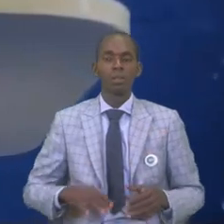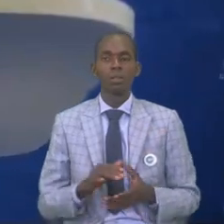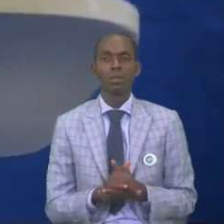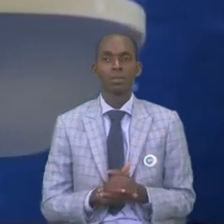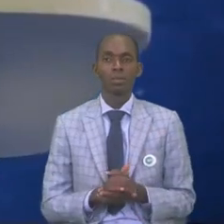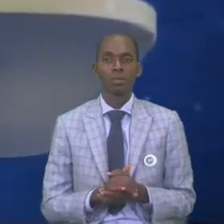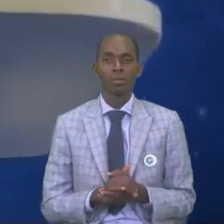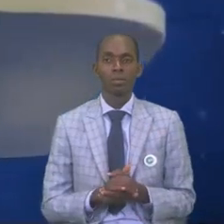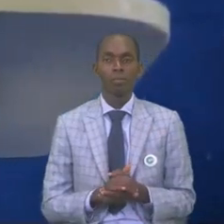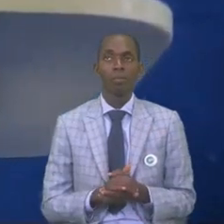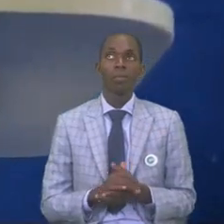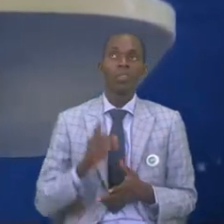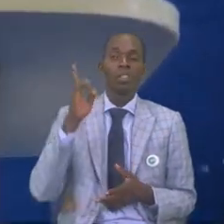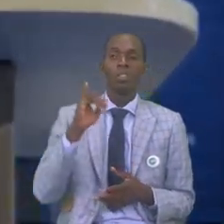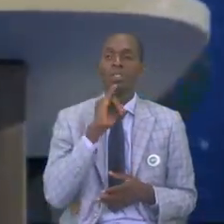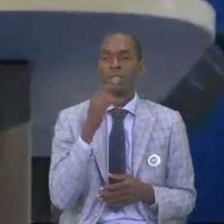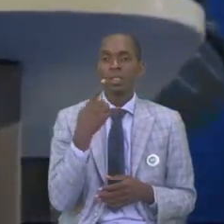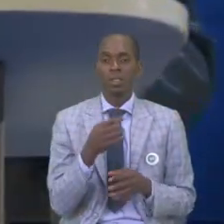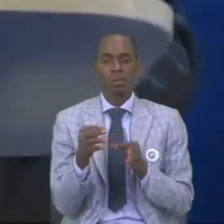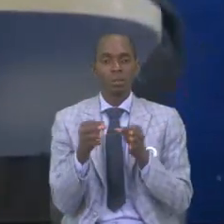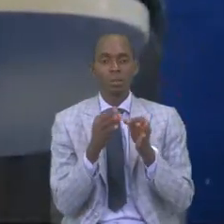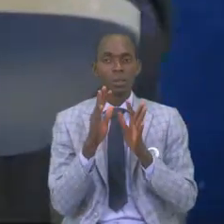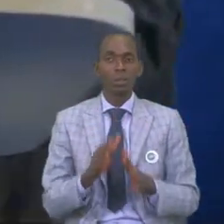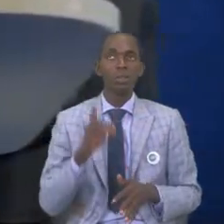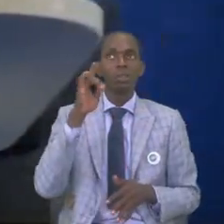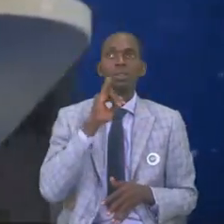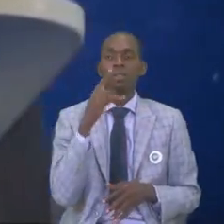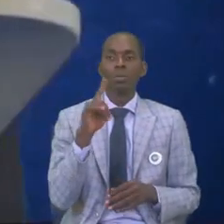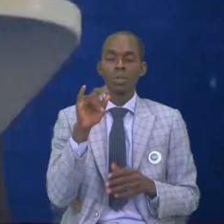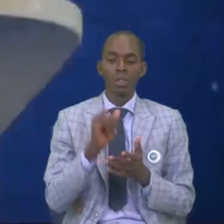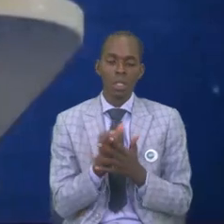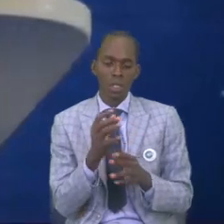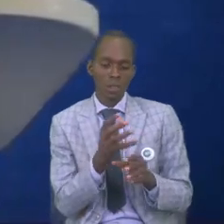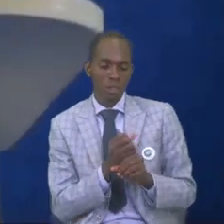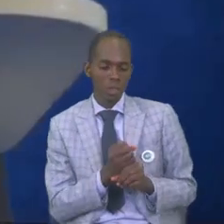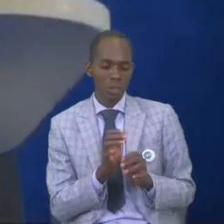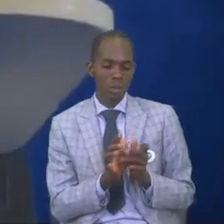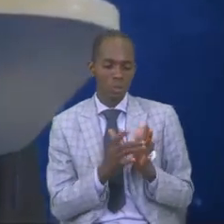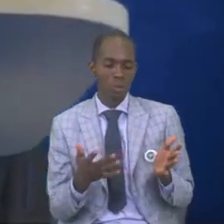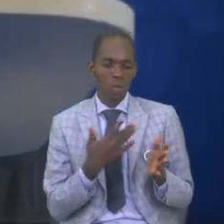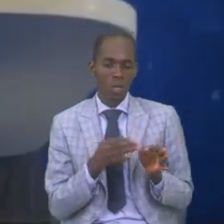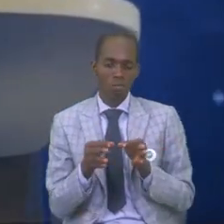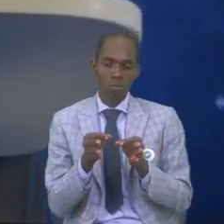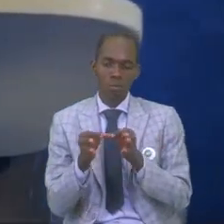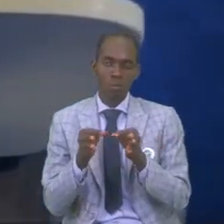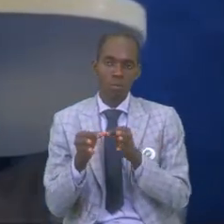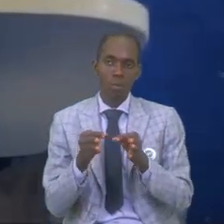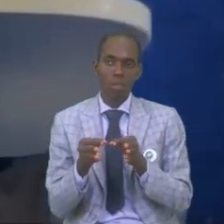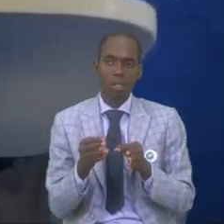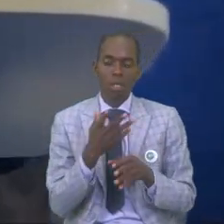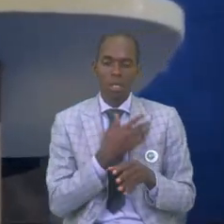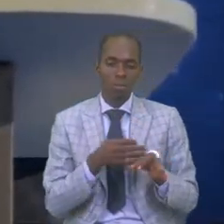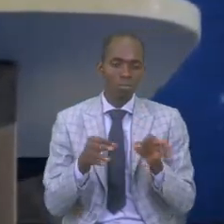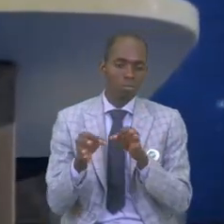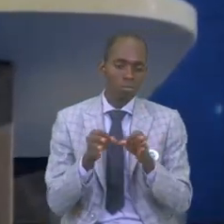He is the expositor. He is the one that takes the scriptures and expounds them, explains